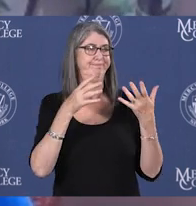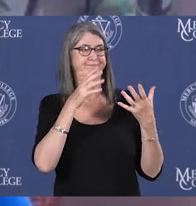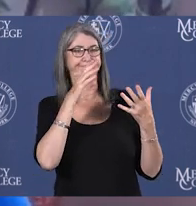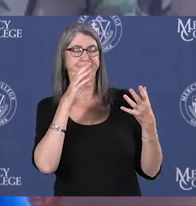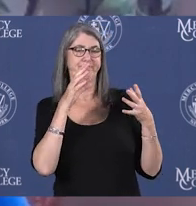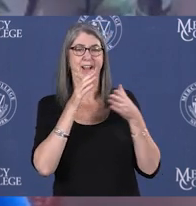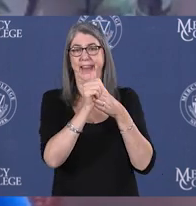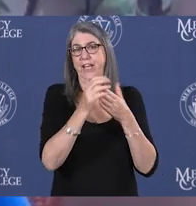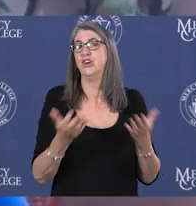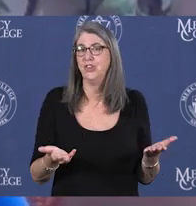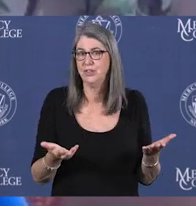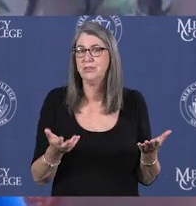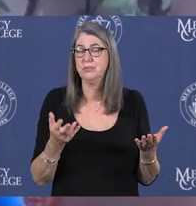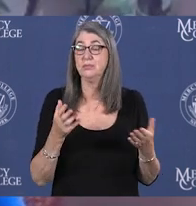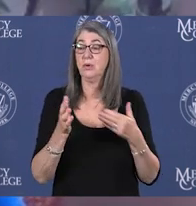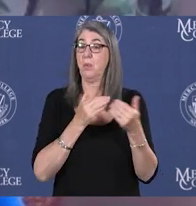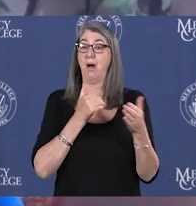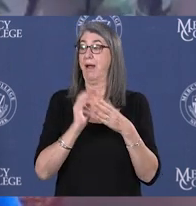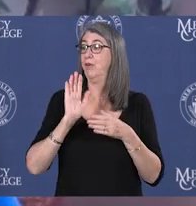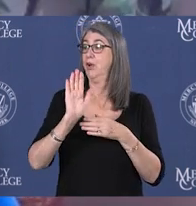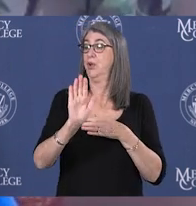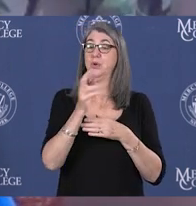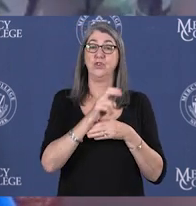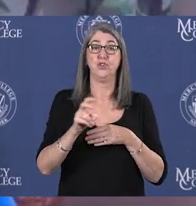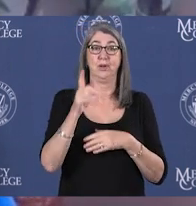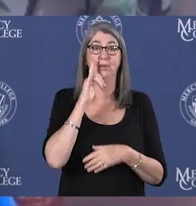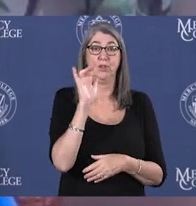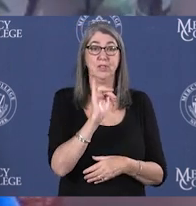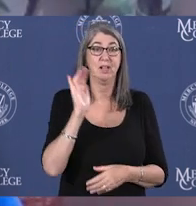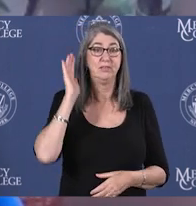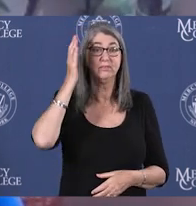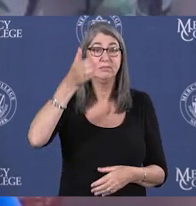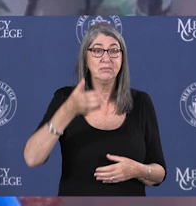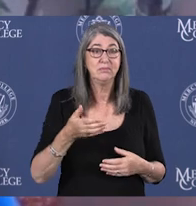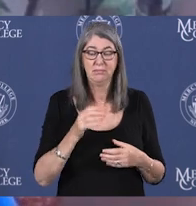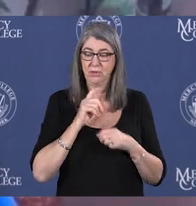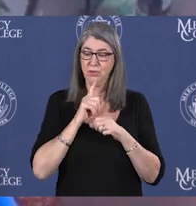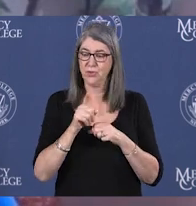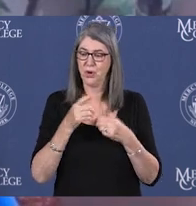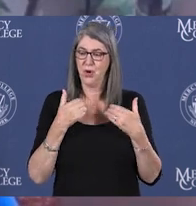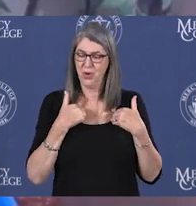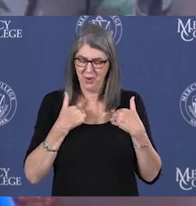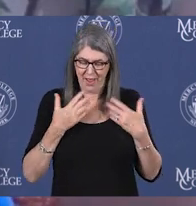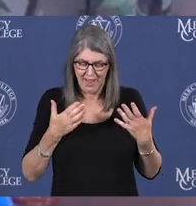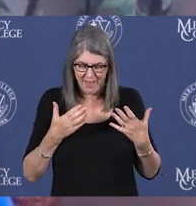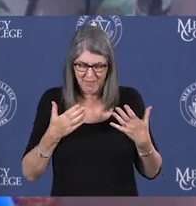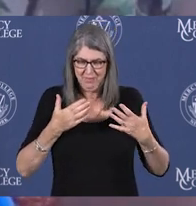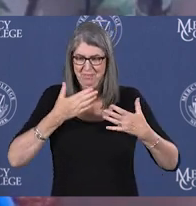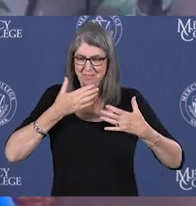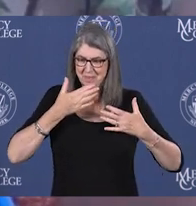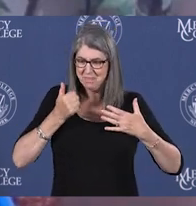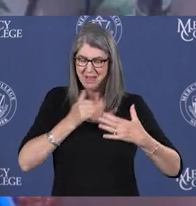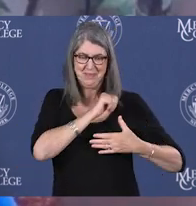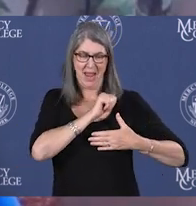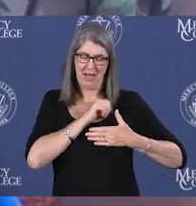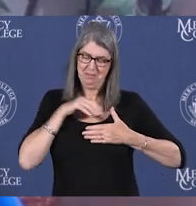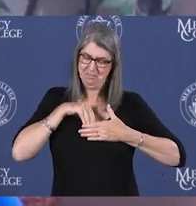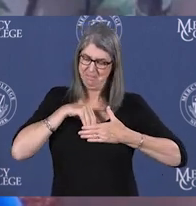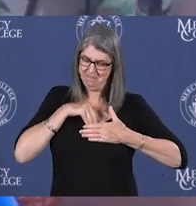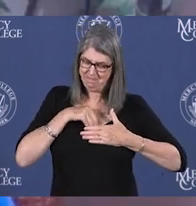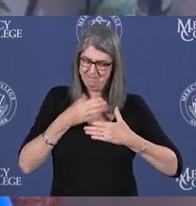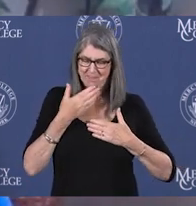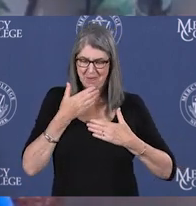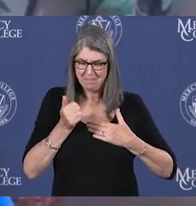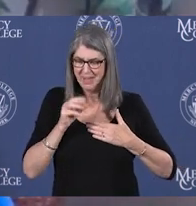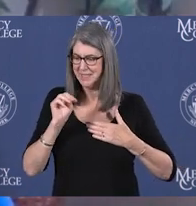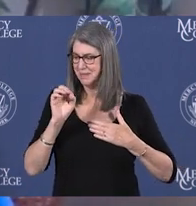So, whatever your next journey may be, make sure you pack your best maverick attitude, your